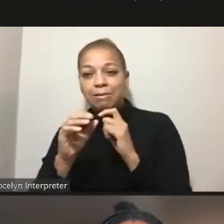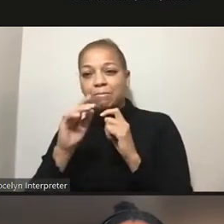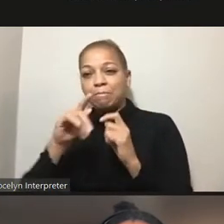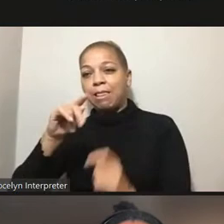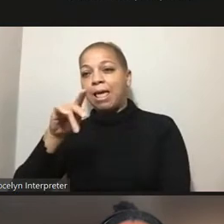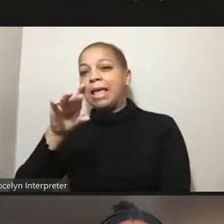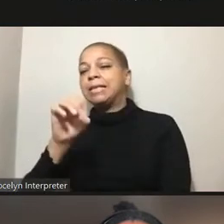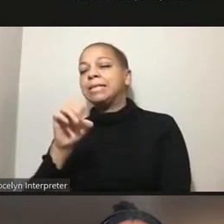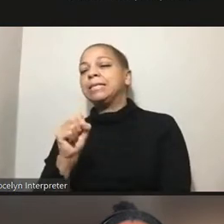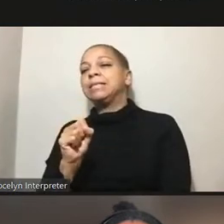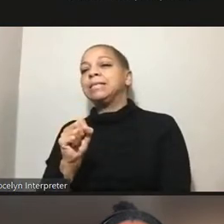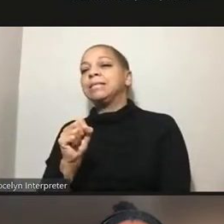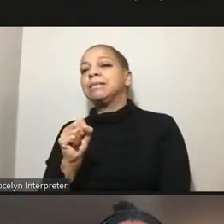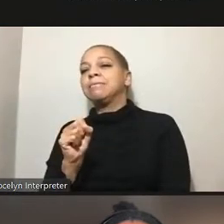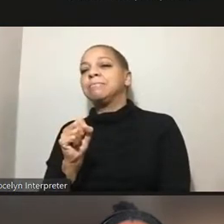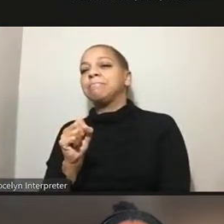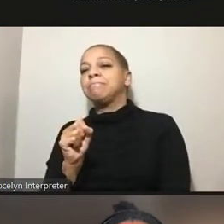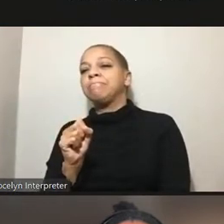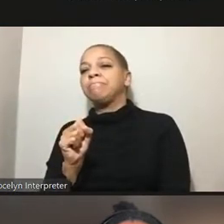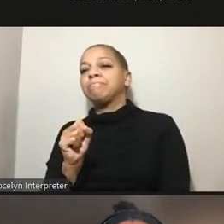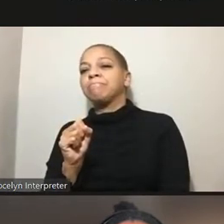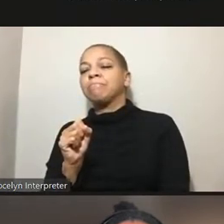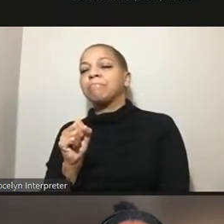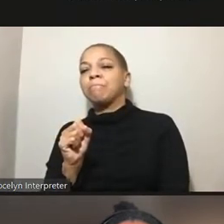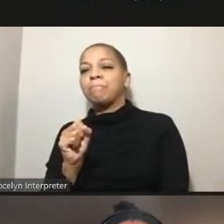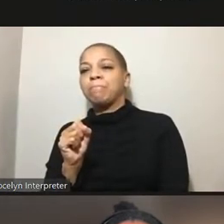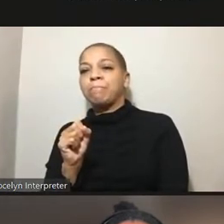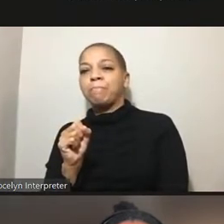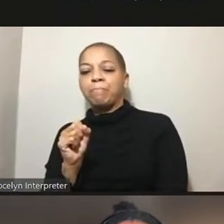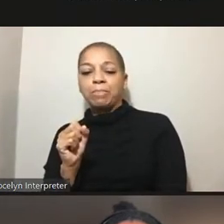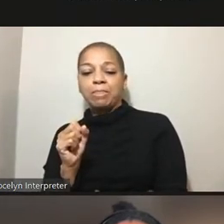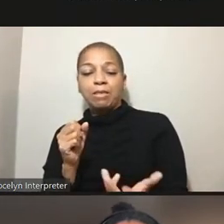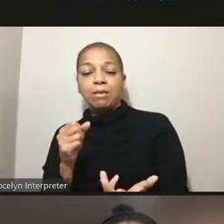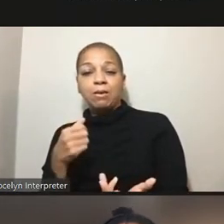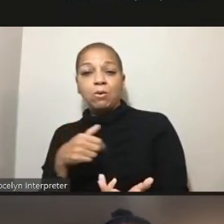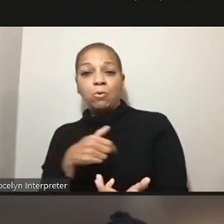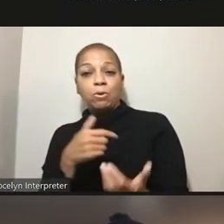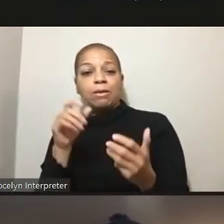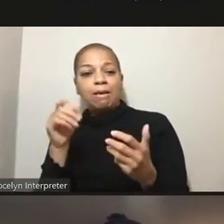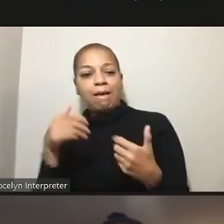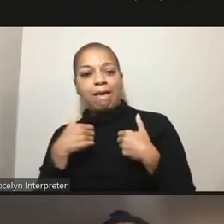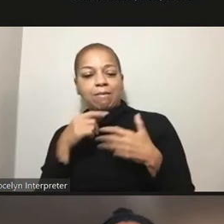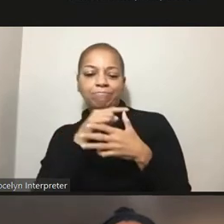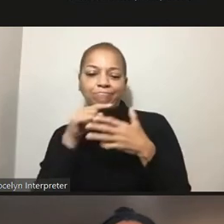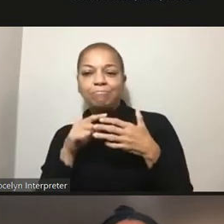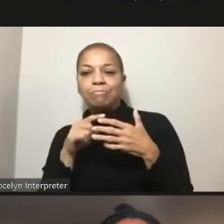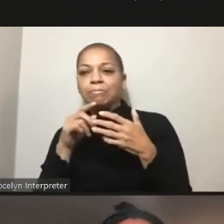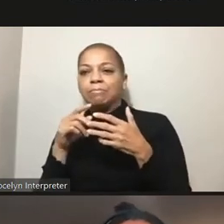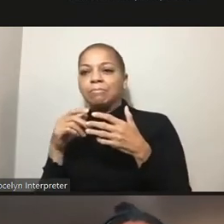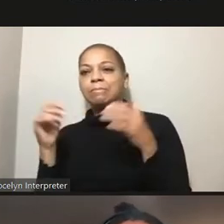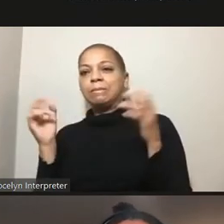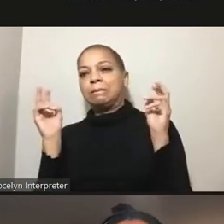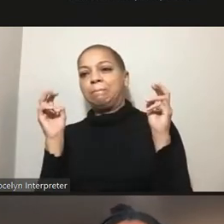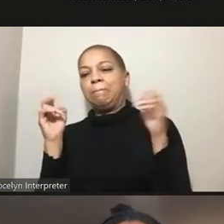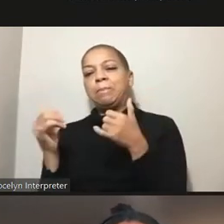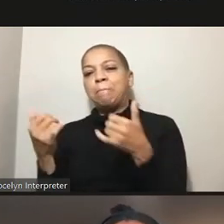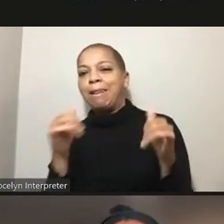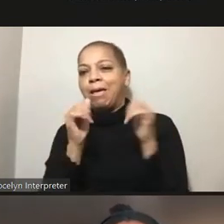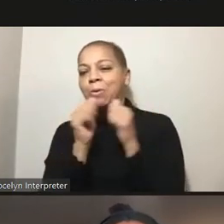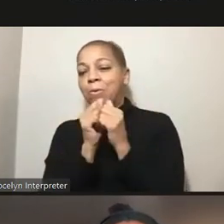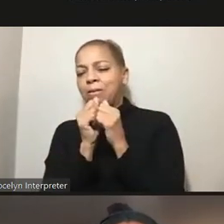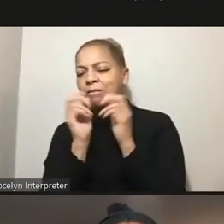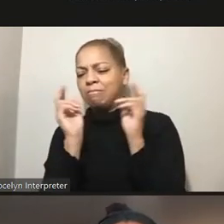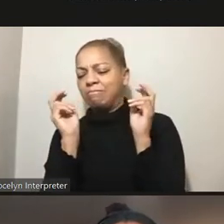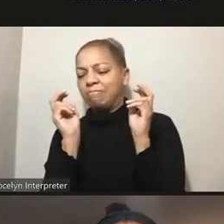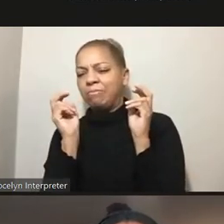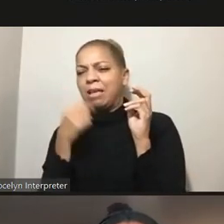And so it's a skill set that we have to play with. So I'm curious about